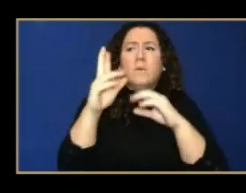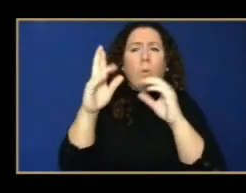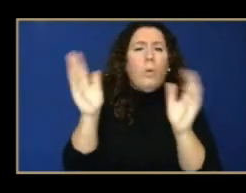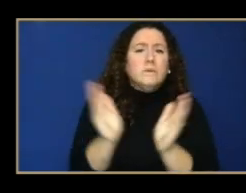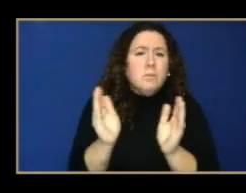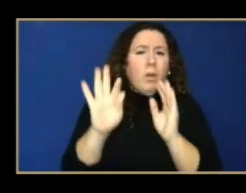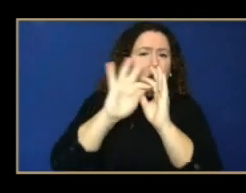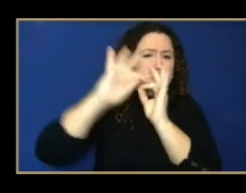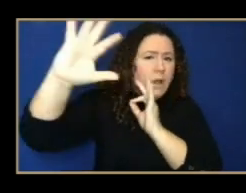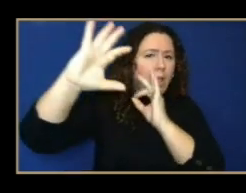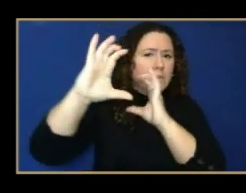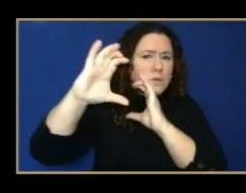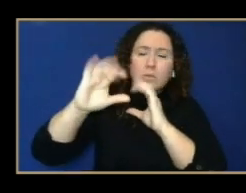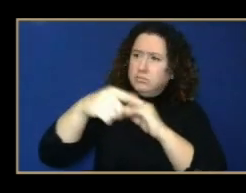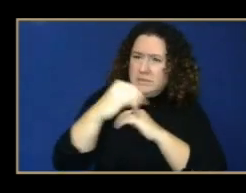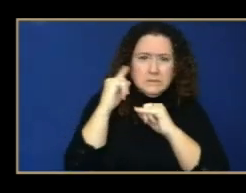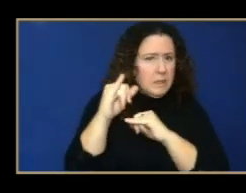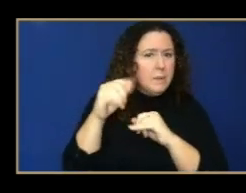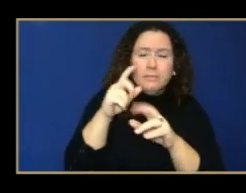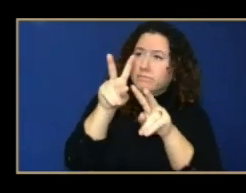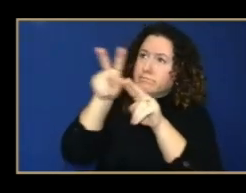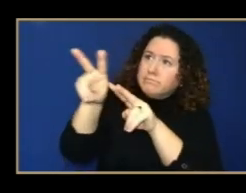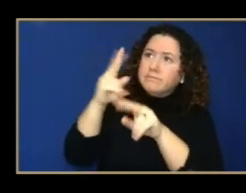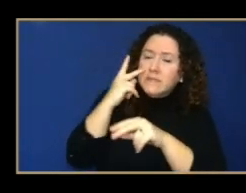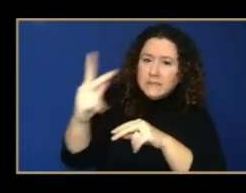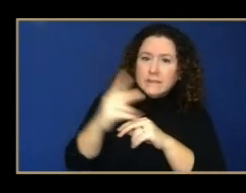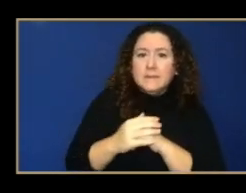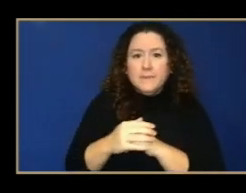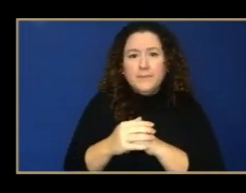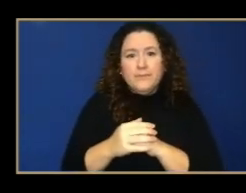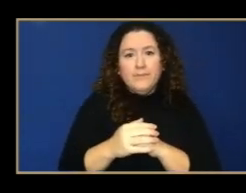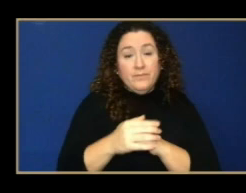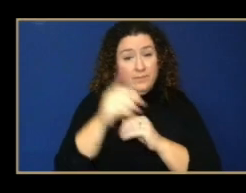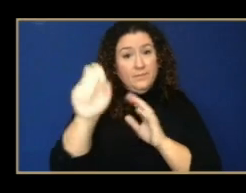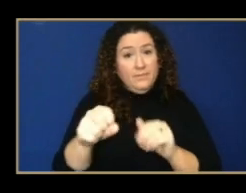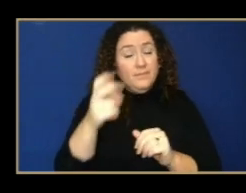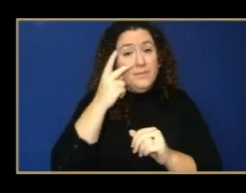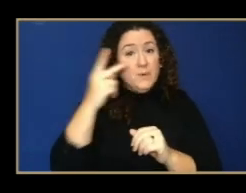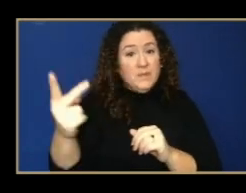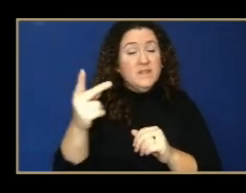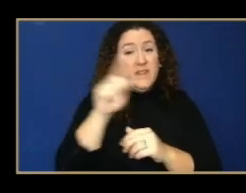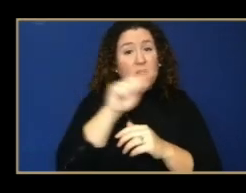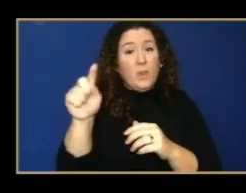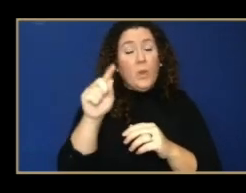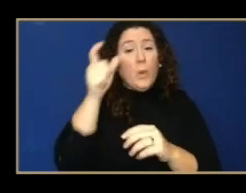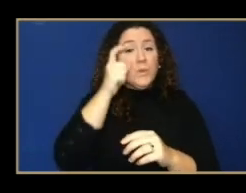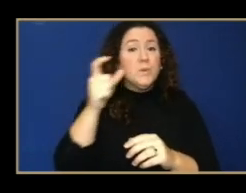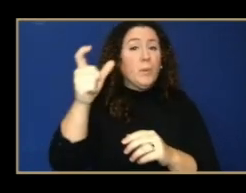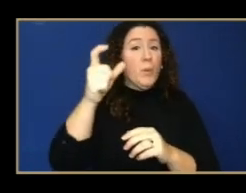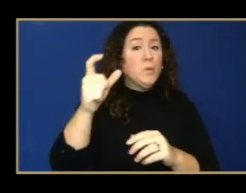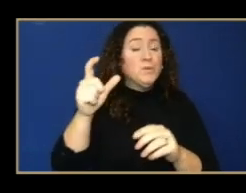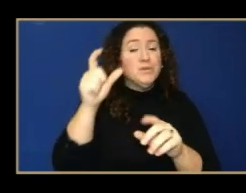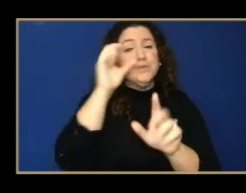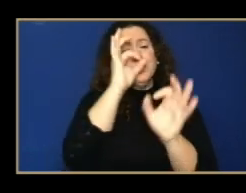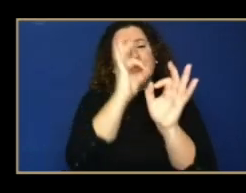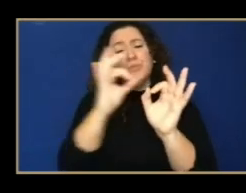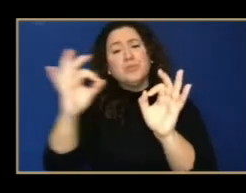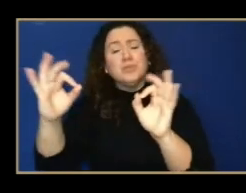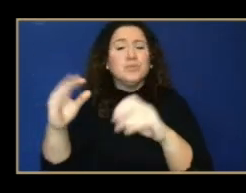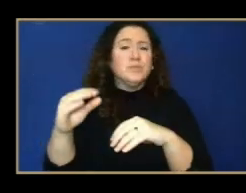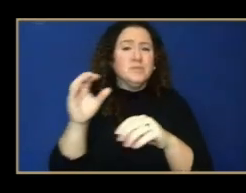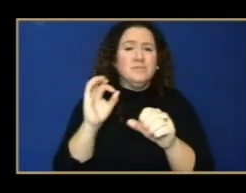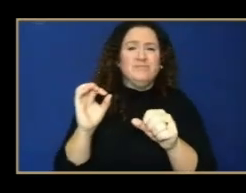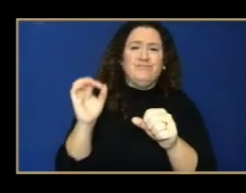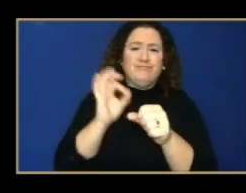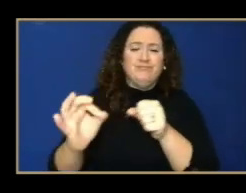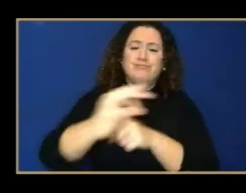moons of Jupiter. Those, we call them the Galilean moons. The moons of Jupiter extended from Jupiter, and then you can see Saturn up on the top